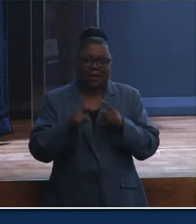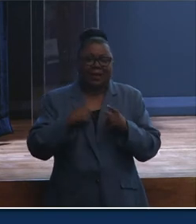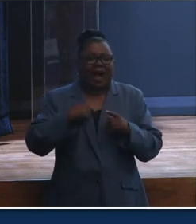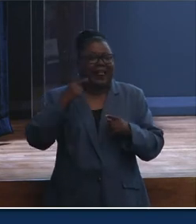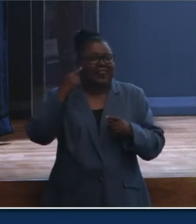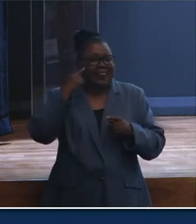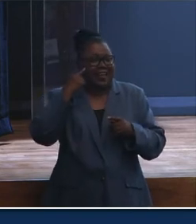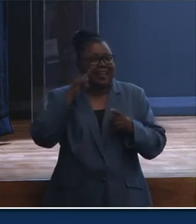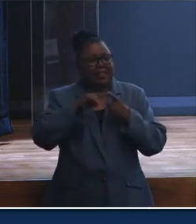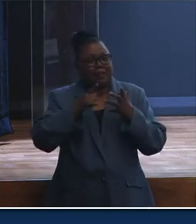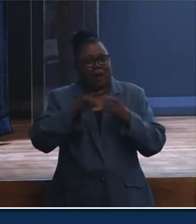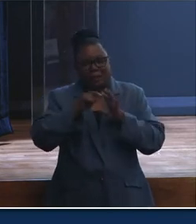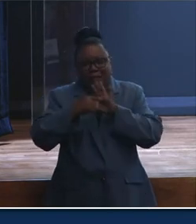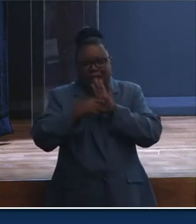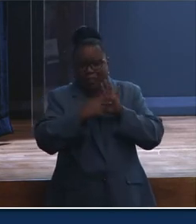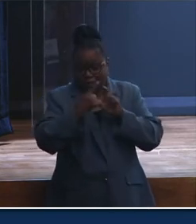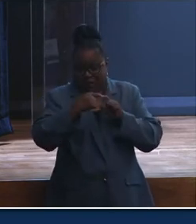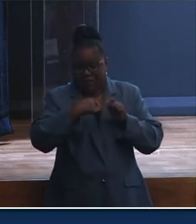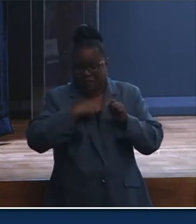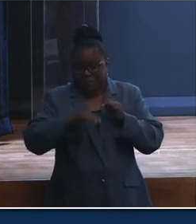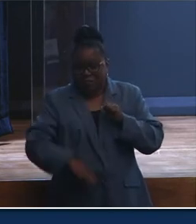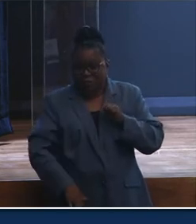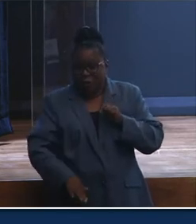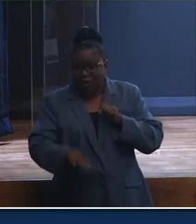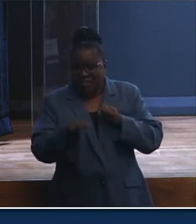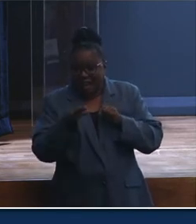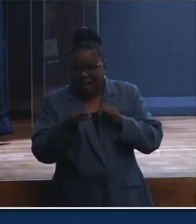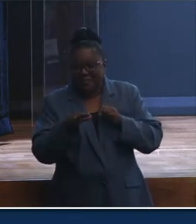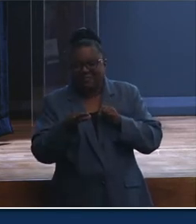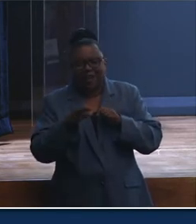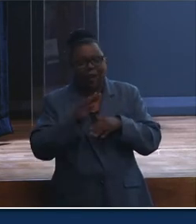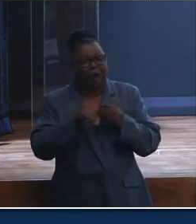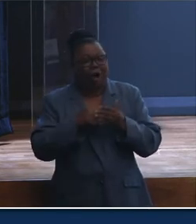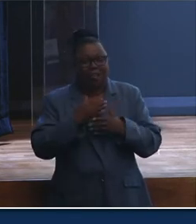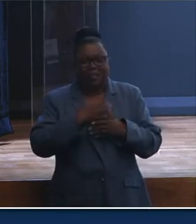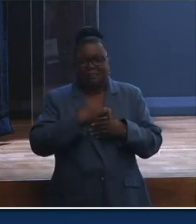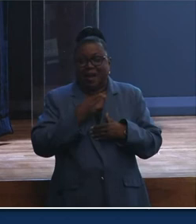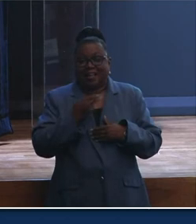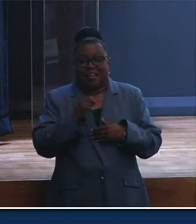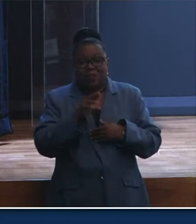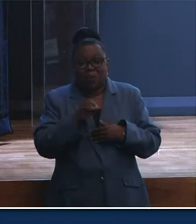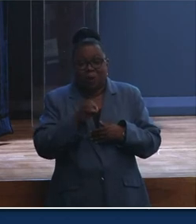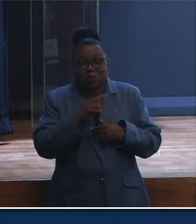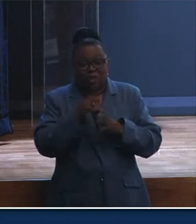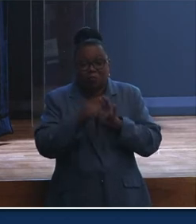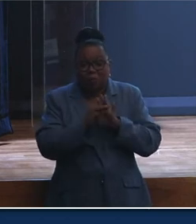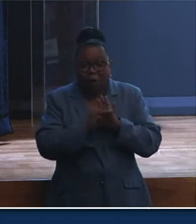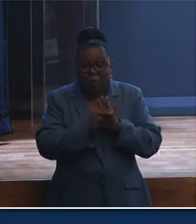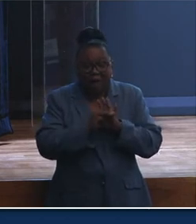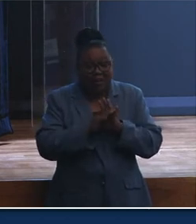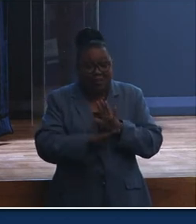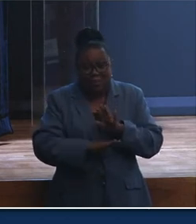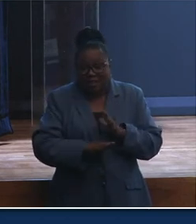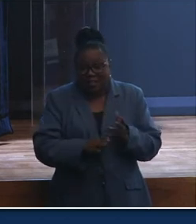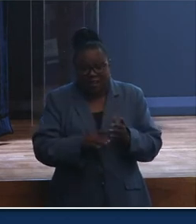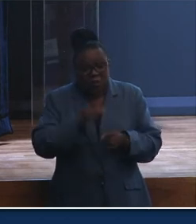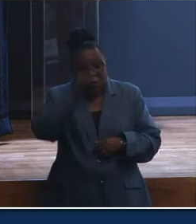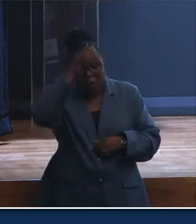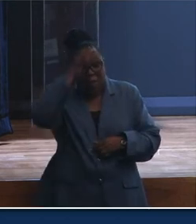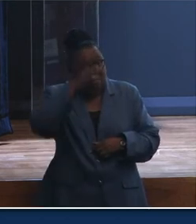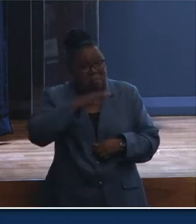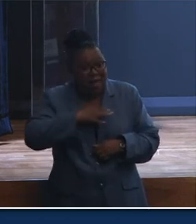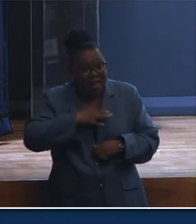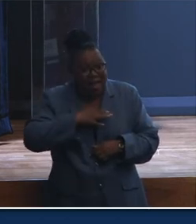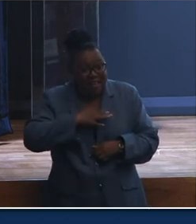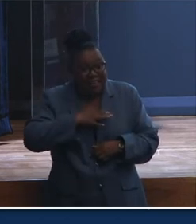think that probably illustrates for me growing up that all my heroes and role models basically were men.